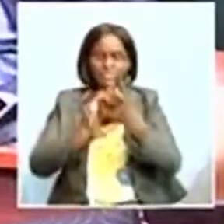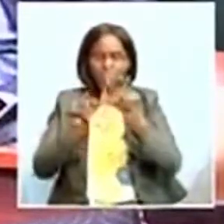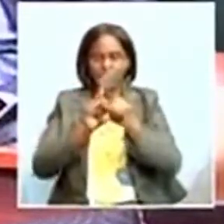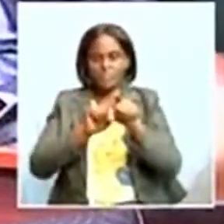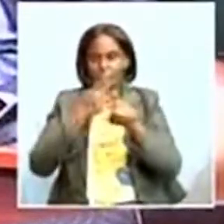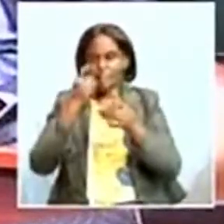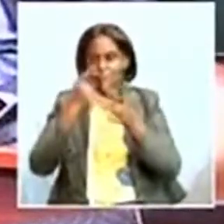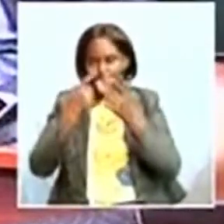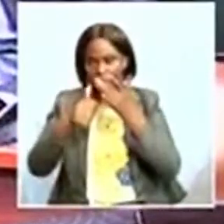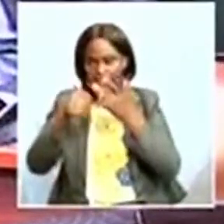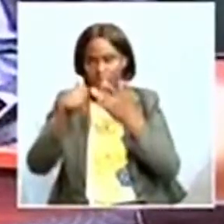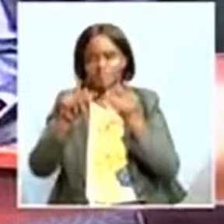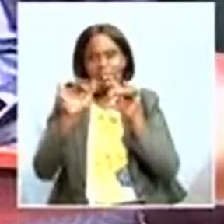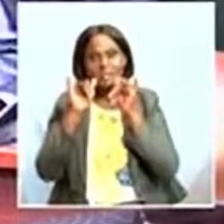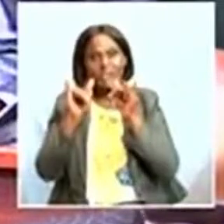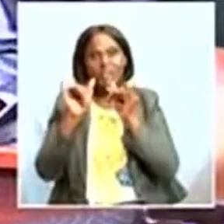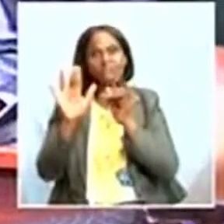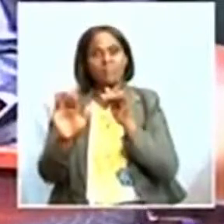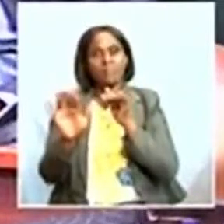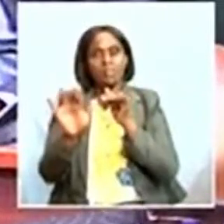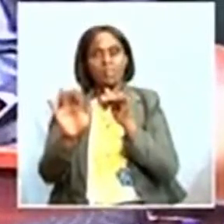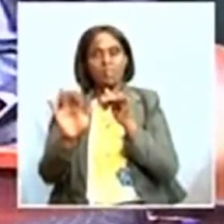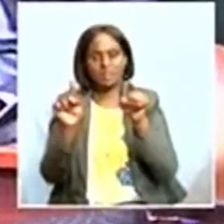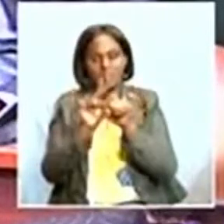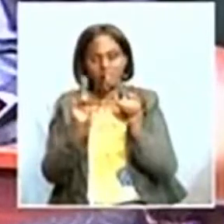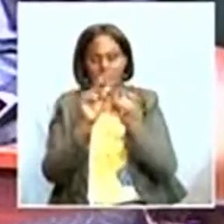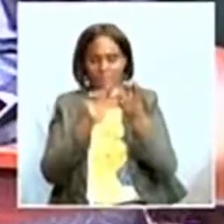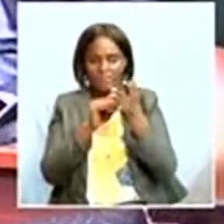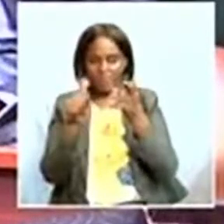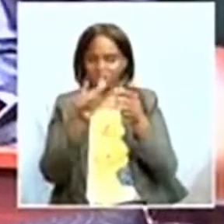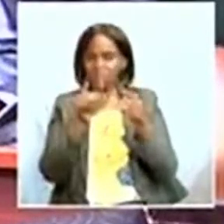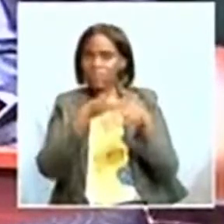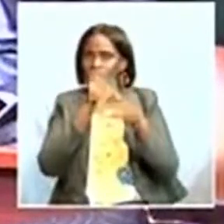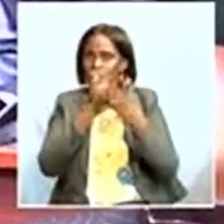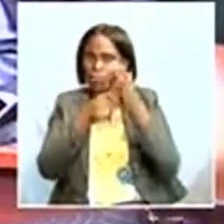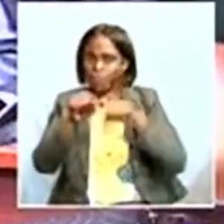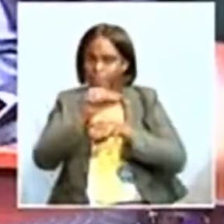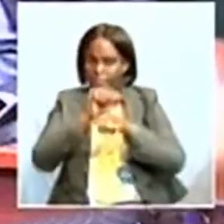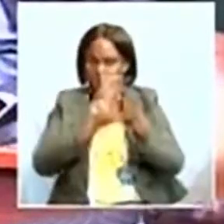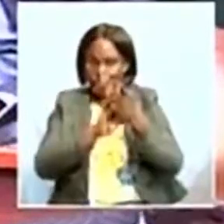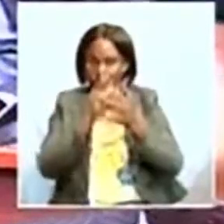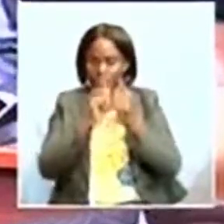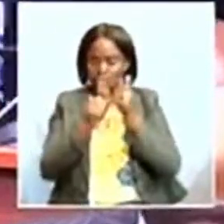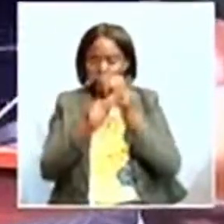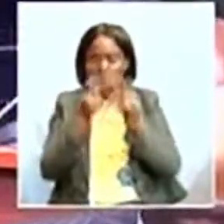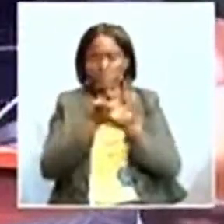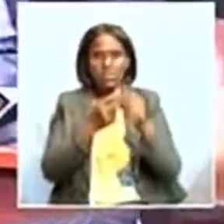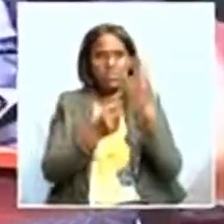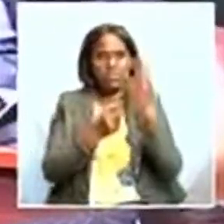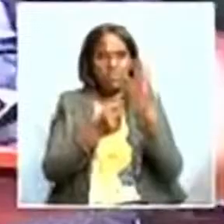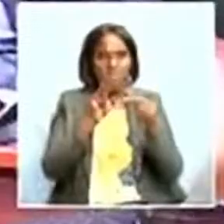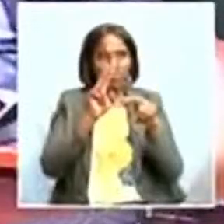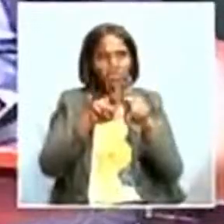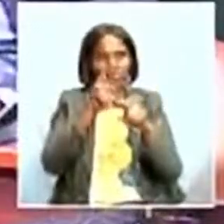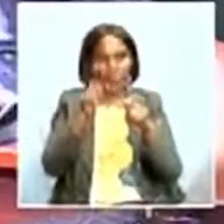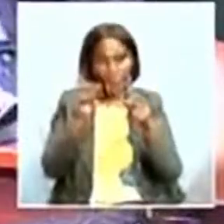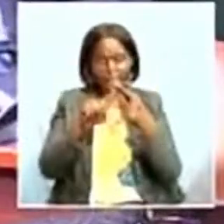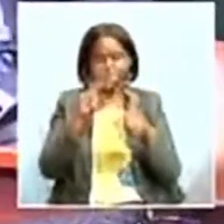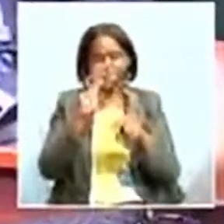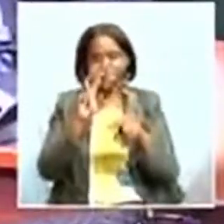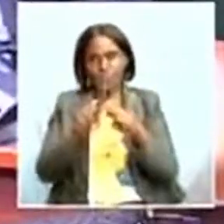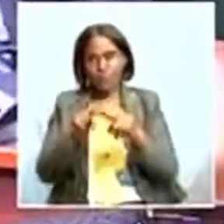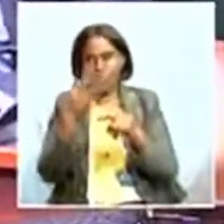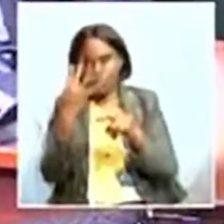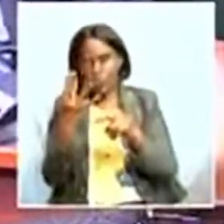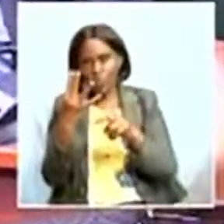must remain there. And then we have designated those as secondary schools which will run from Form 1 up to Form 4. So distance now